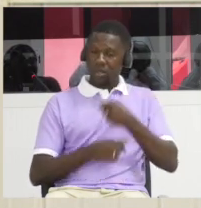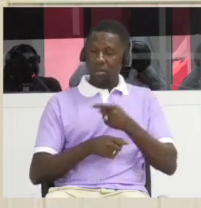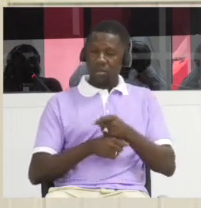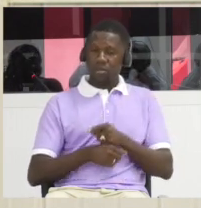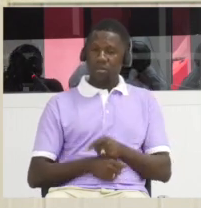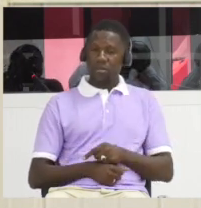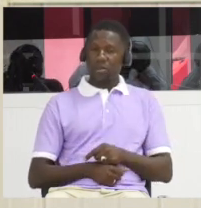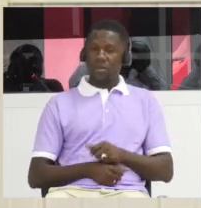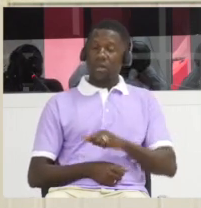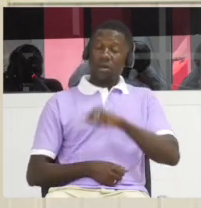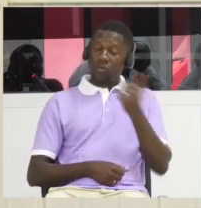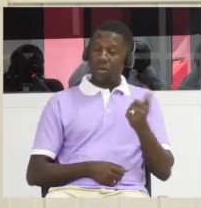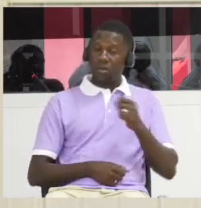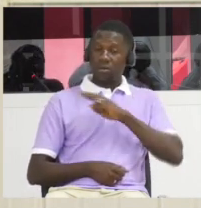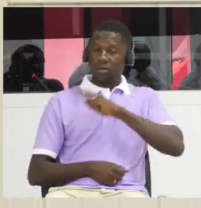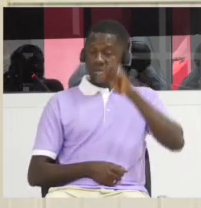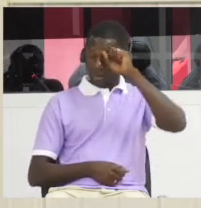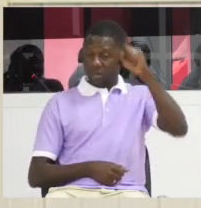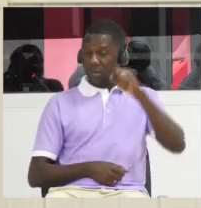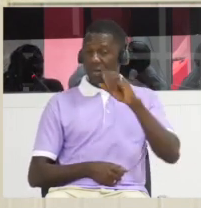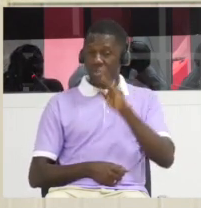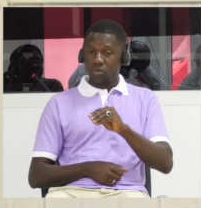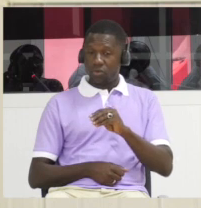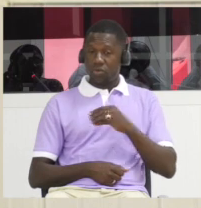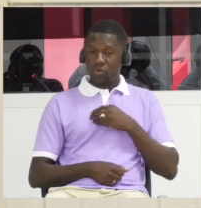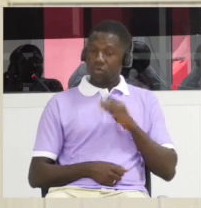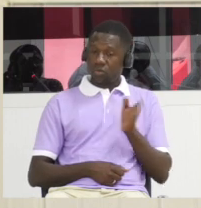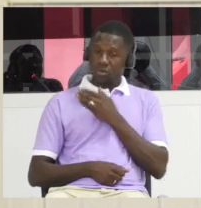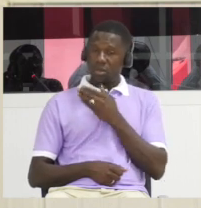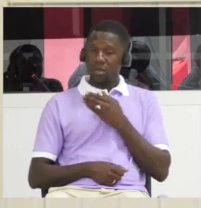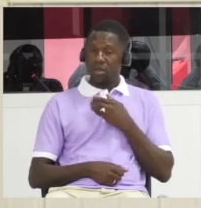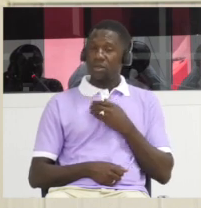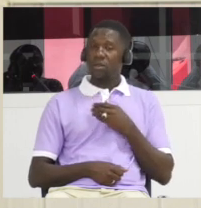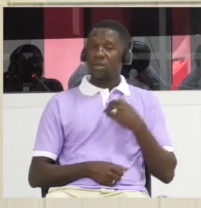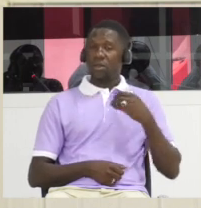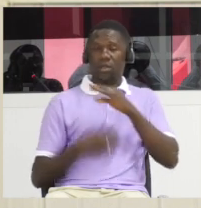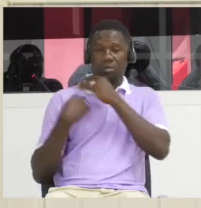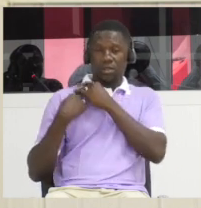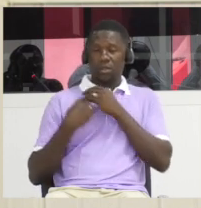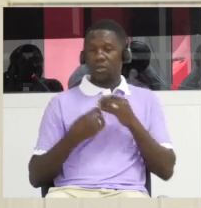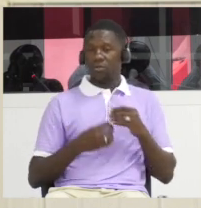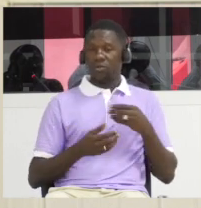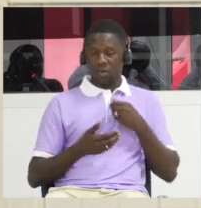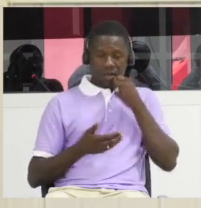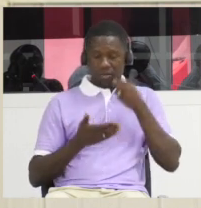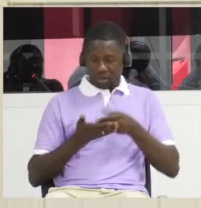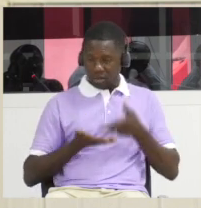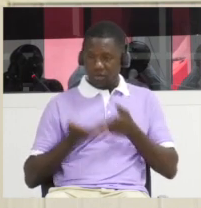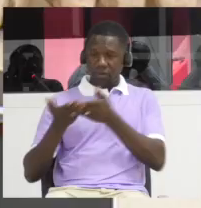former vice president did was to go there as an envoy to carry a message, a letter from the